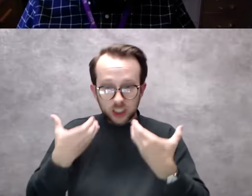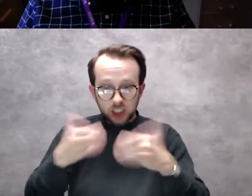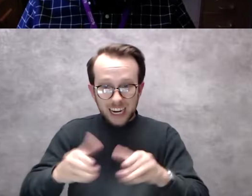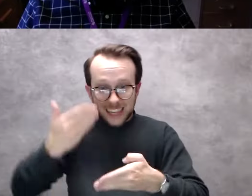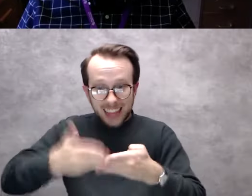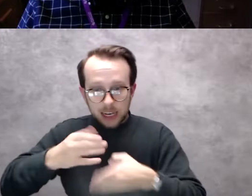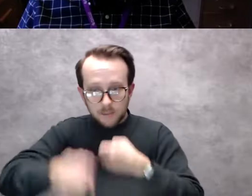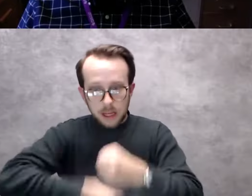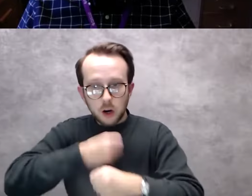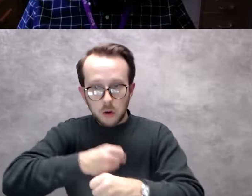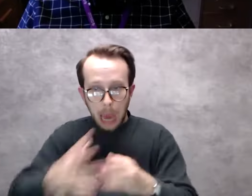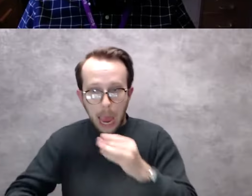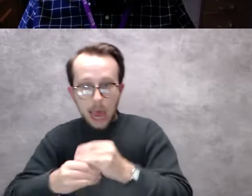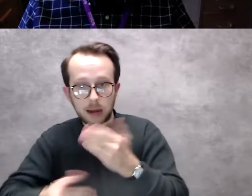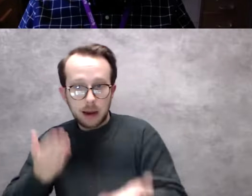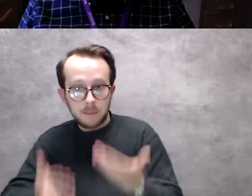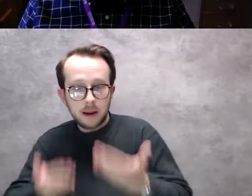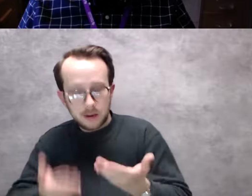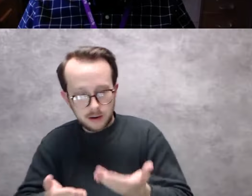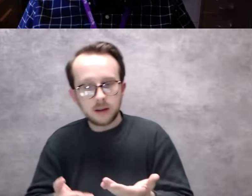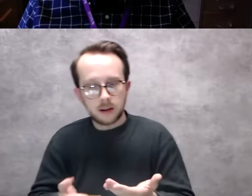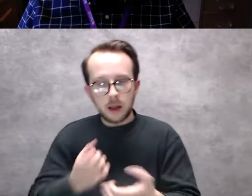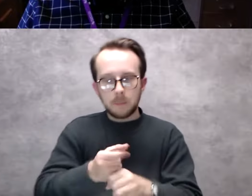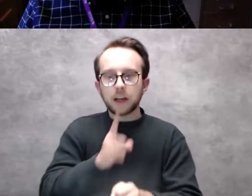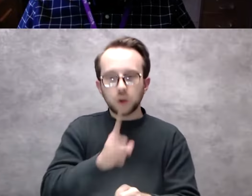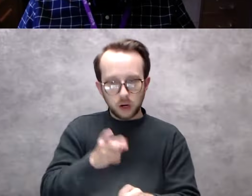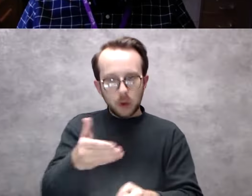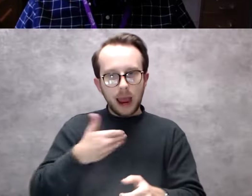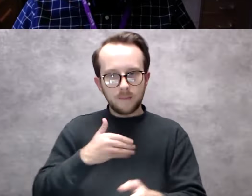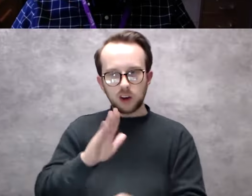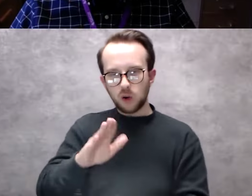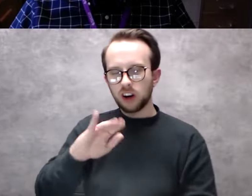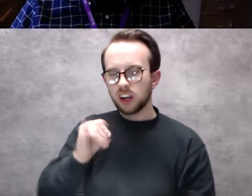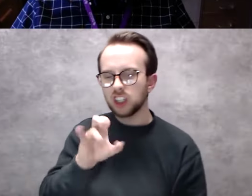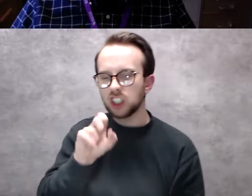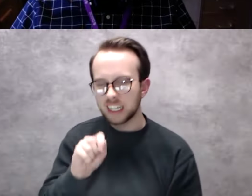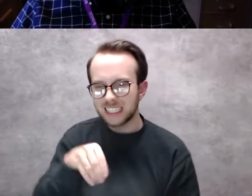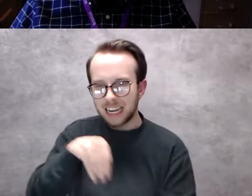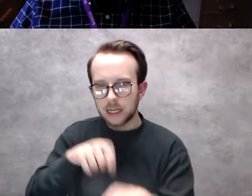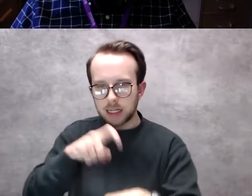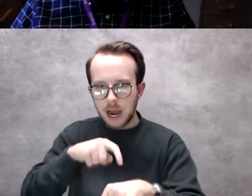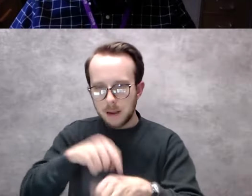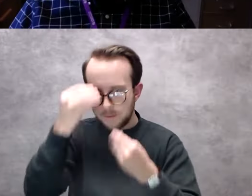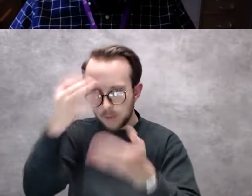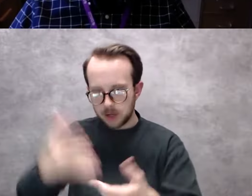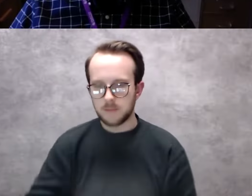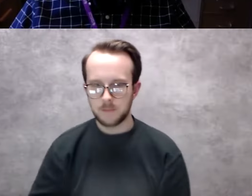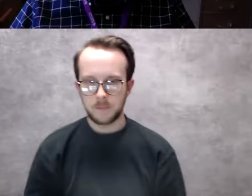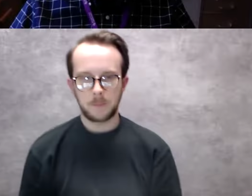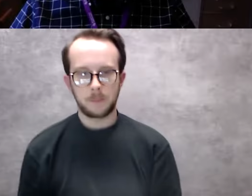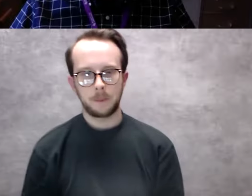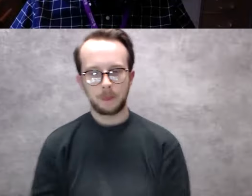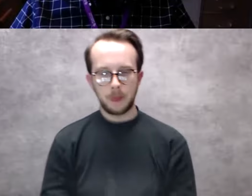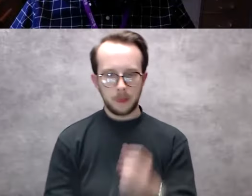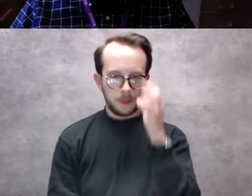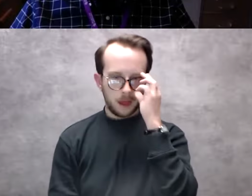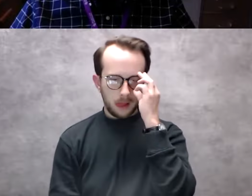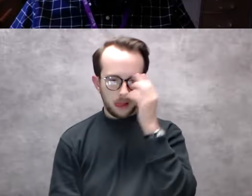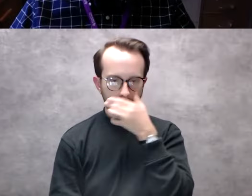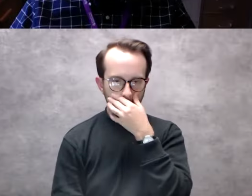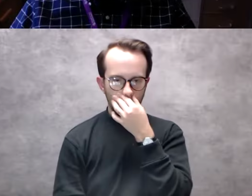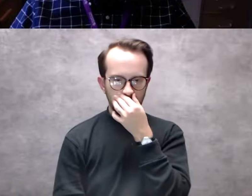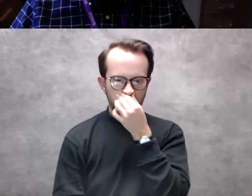which case you should make sure you get your just-in-time information in. Yep. Right. Okay, we have